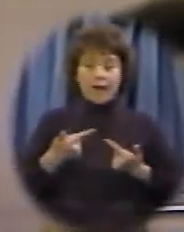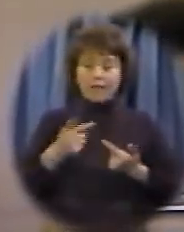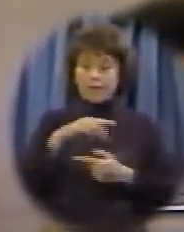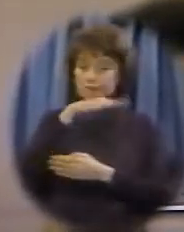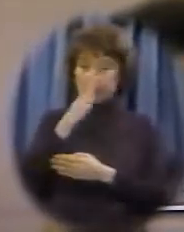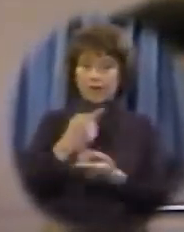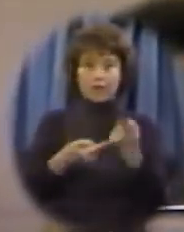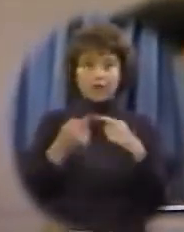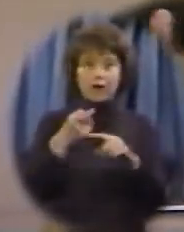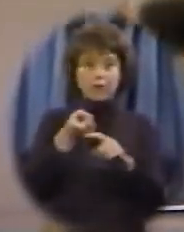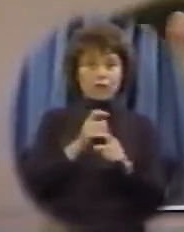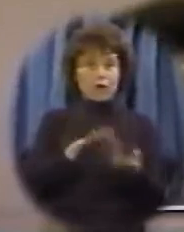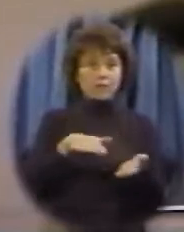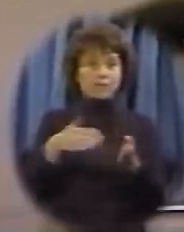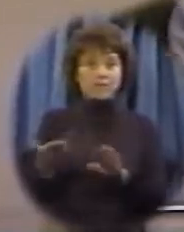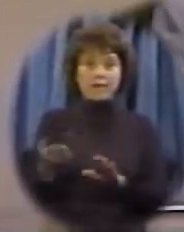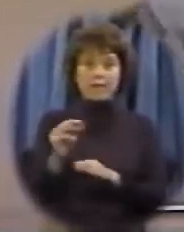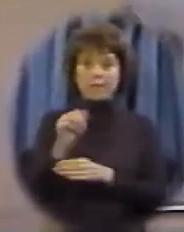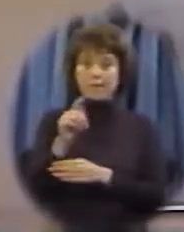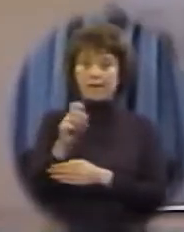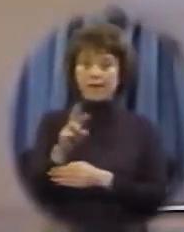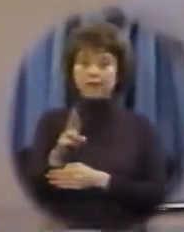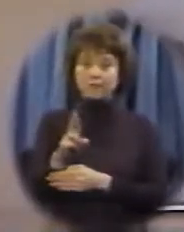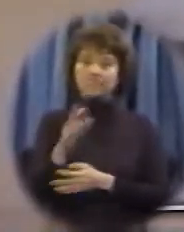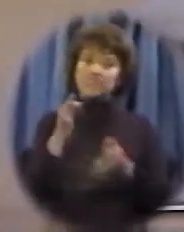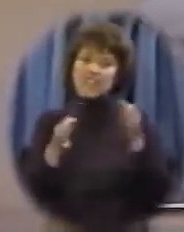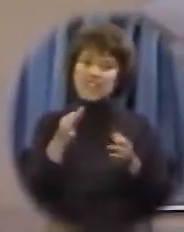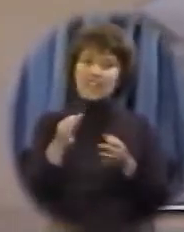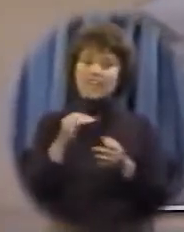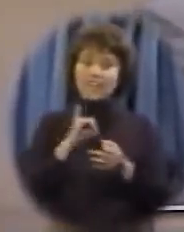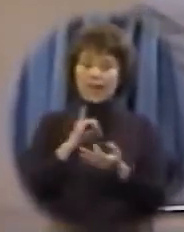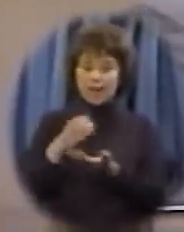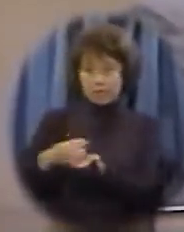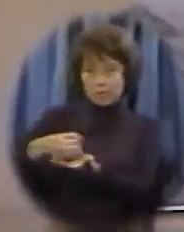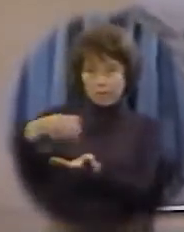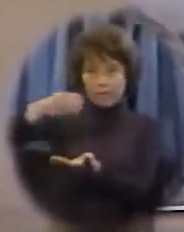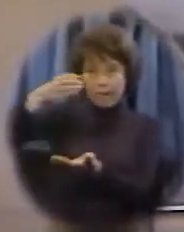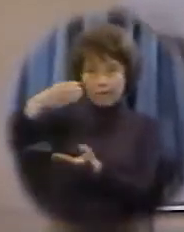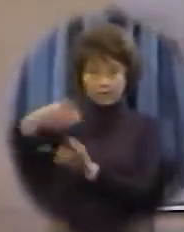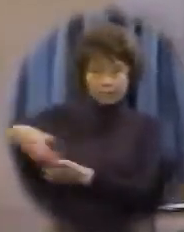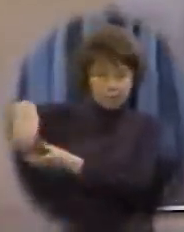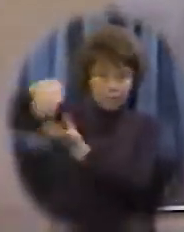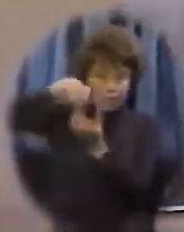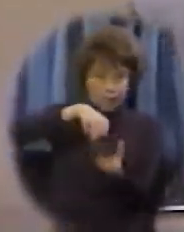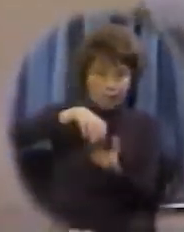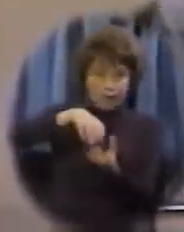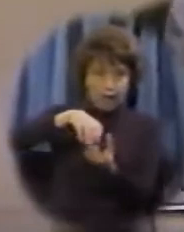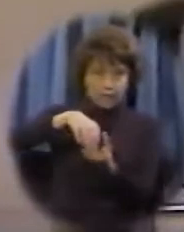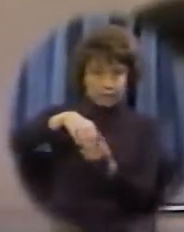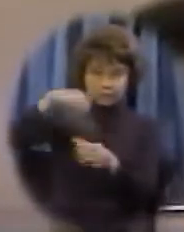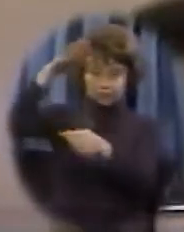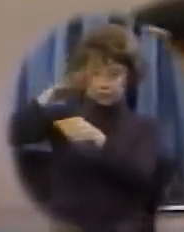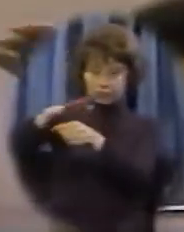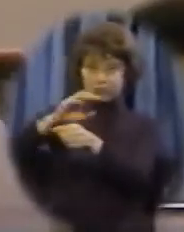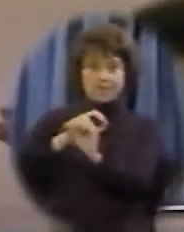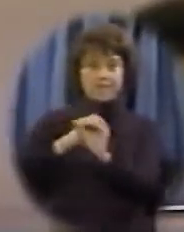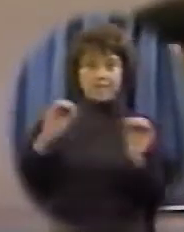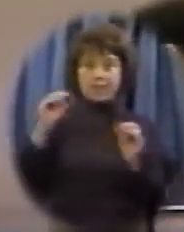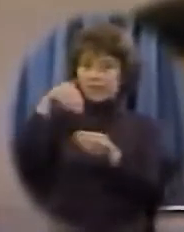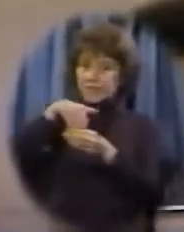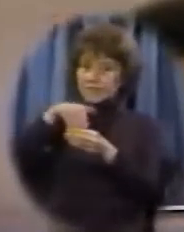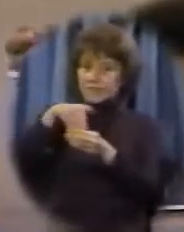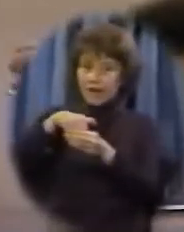can come. Suppose I take a bottle and pour out all the air and the water and the germs. I'd cork it up till nothing is in it. I'd cork it up till nothing could